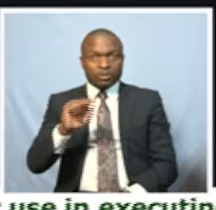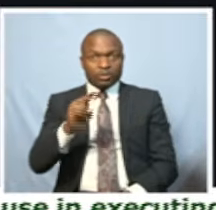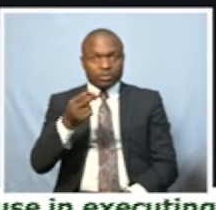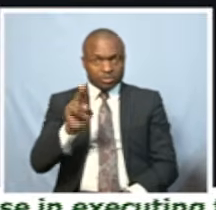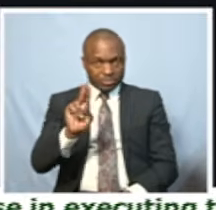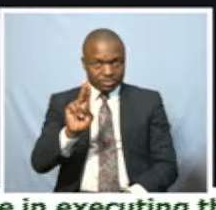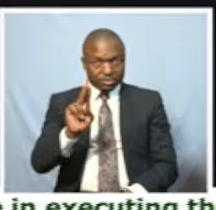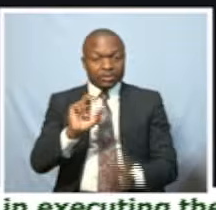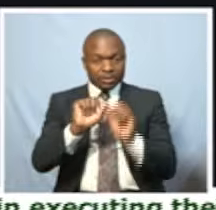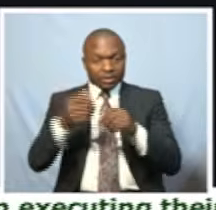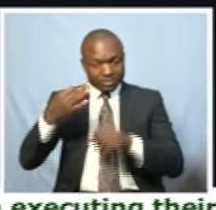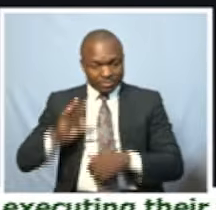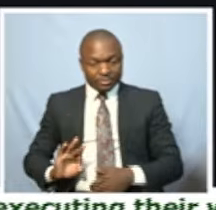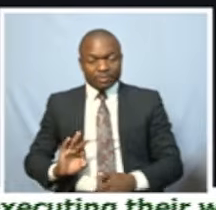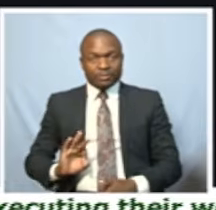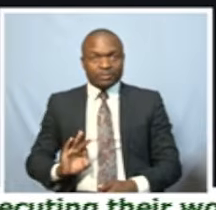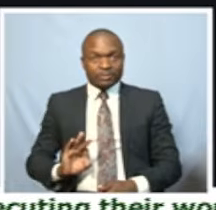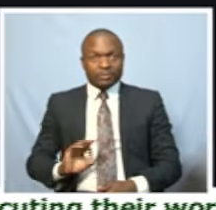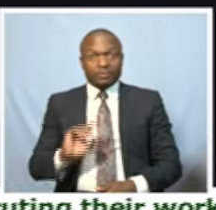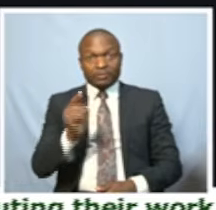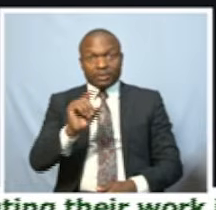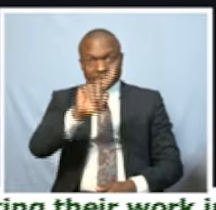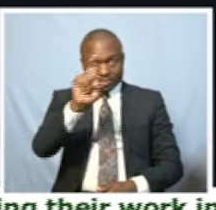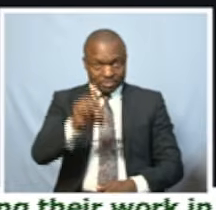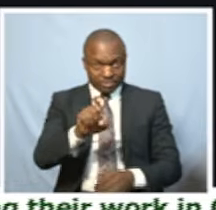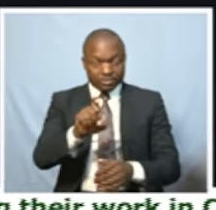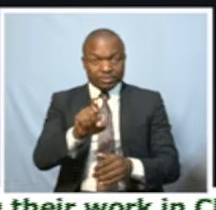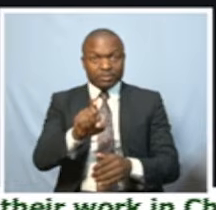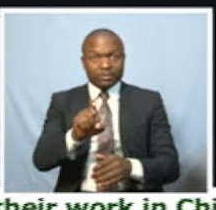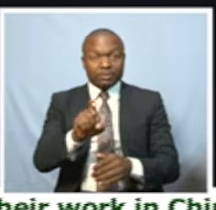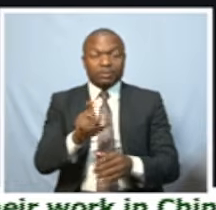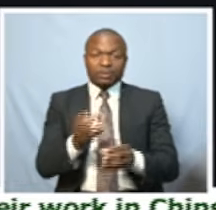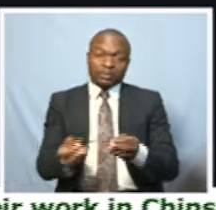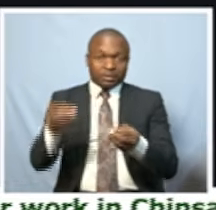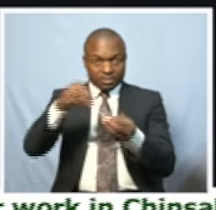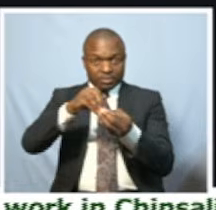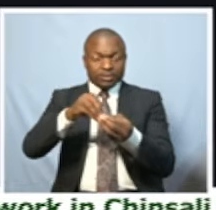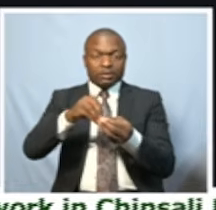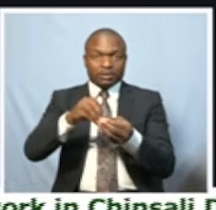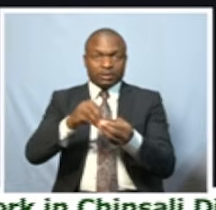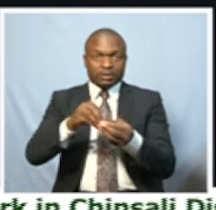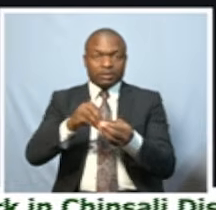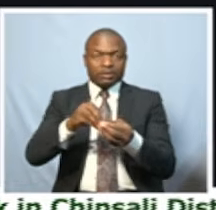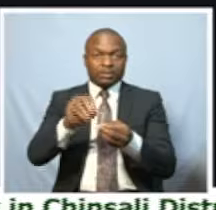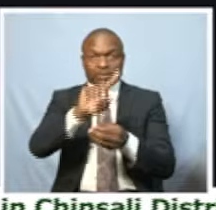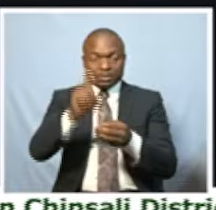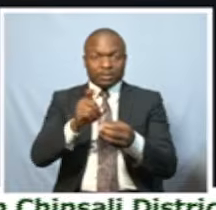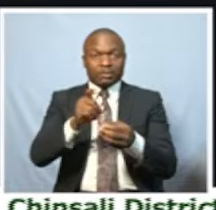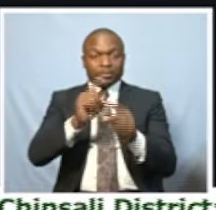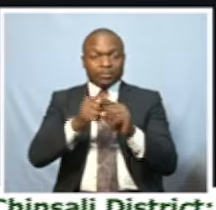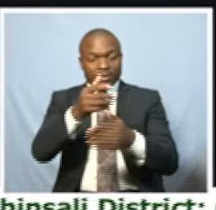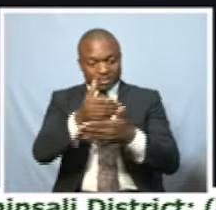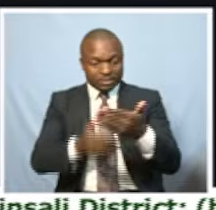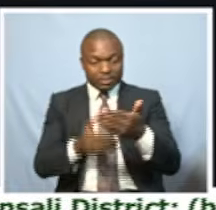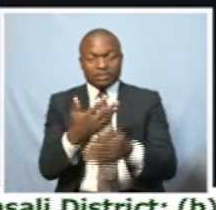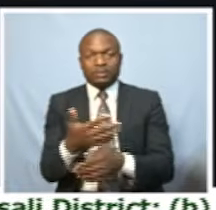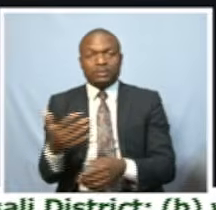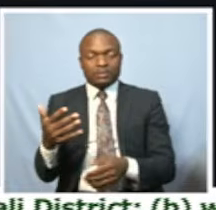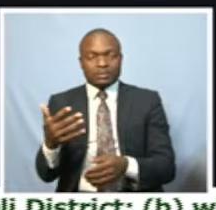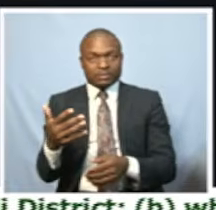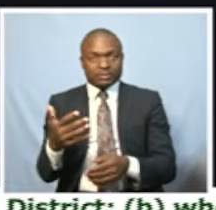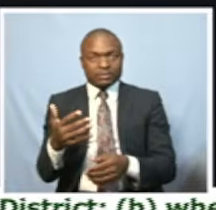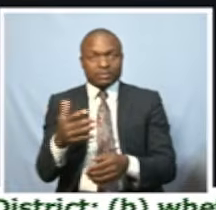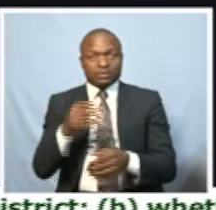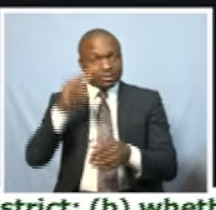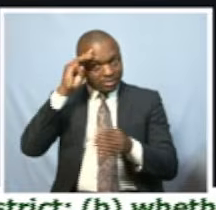Chilubi. That is my first question. I'll do the follow-up question later. But these things that I mentioned, the minister has mentioned, and